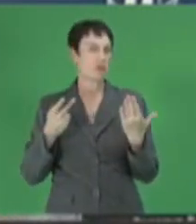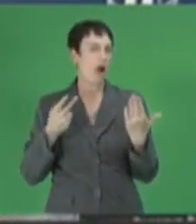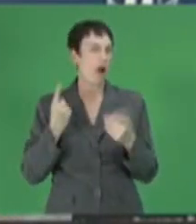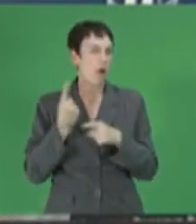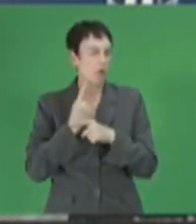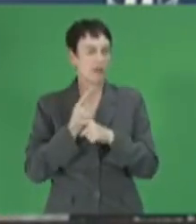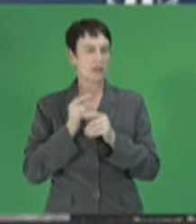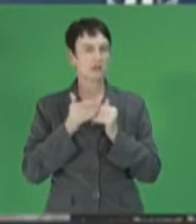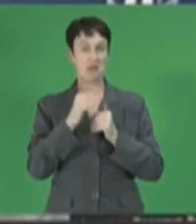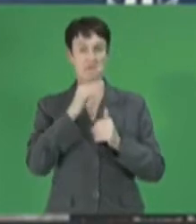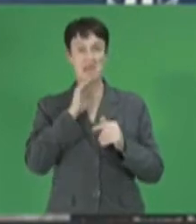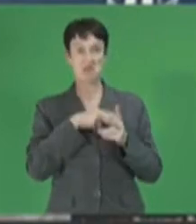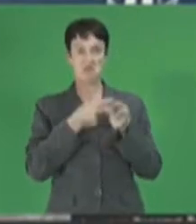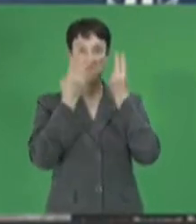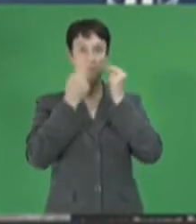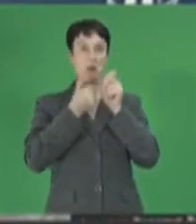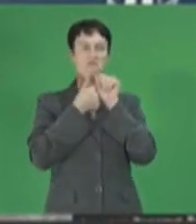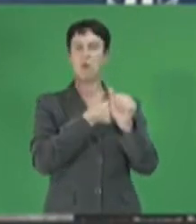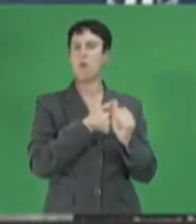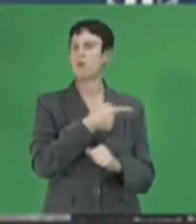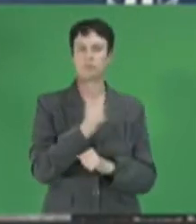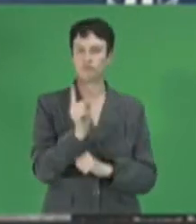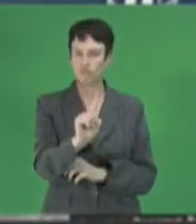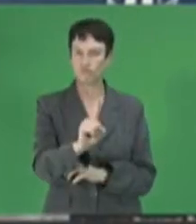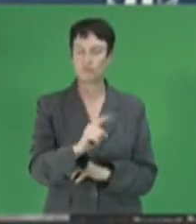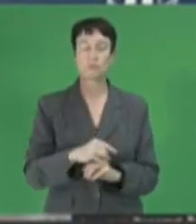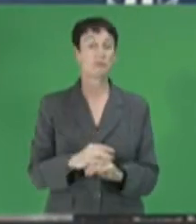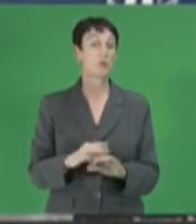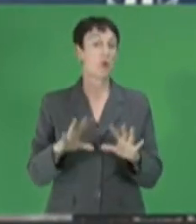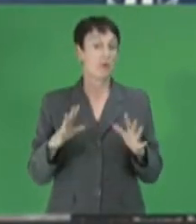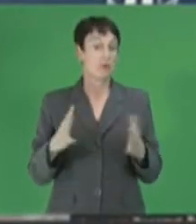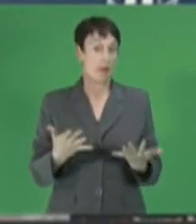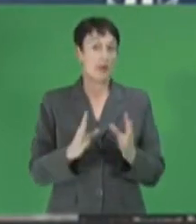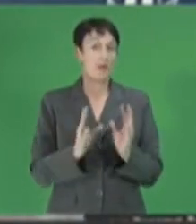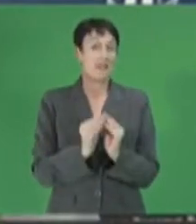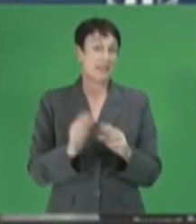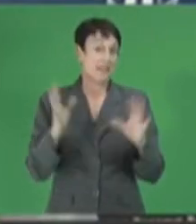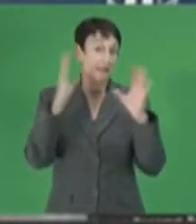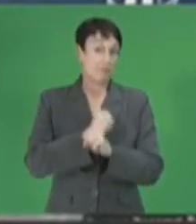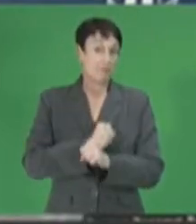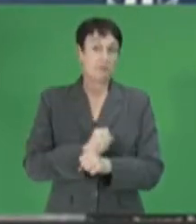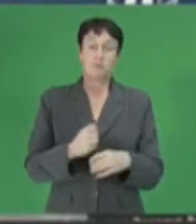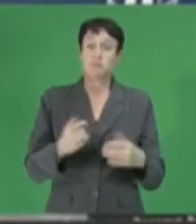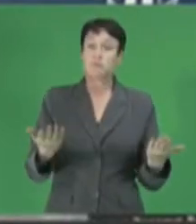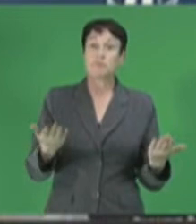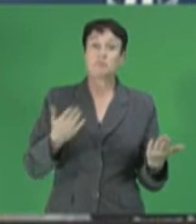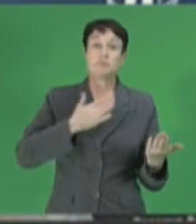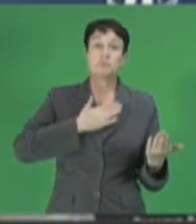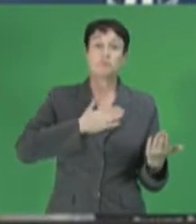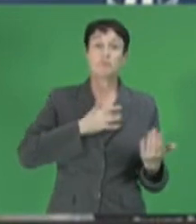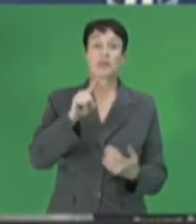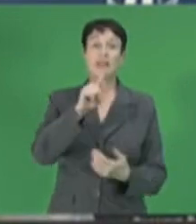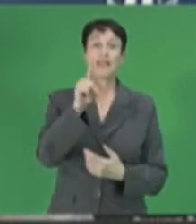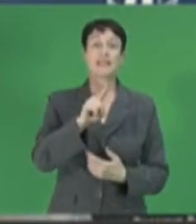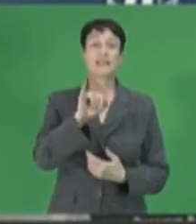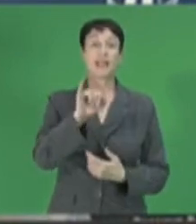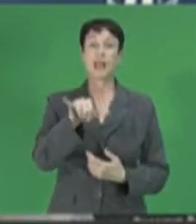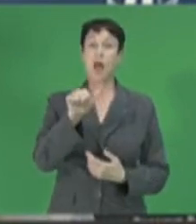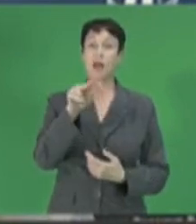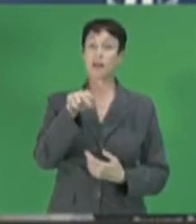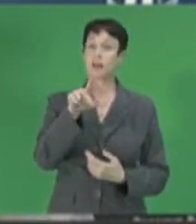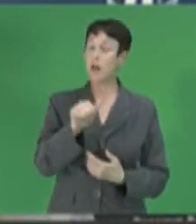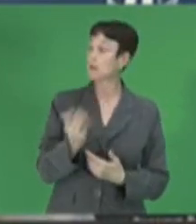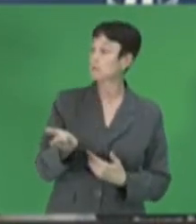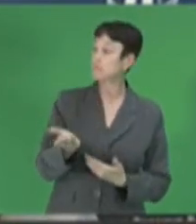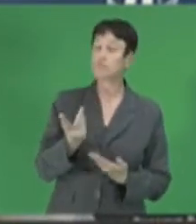MPC statement, and at this stage, we would like to turn to you, Zianda, to invite questions from members